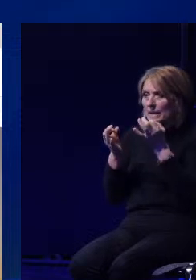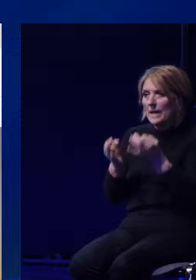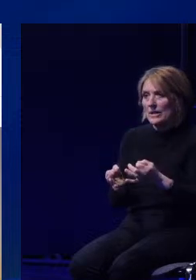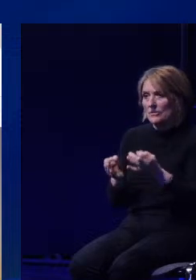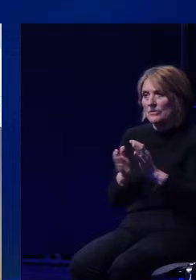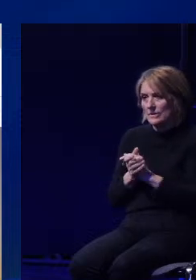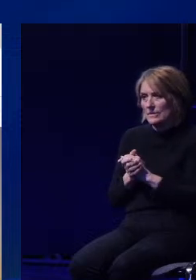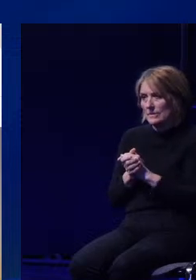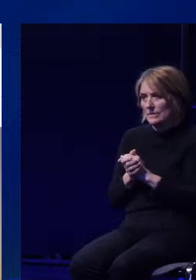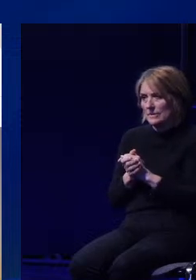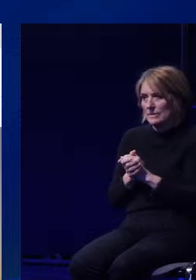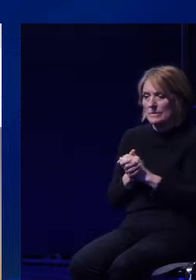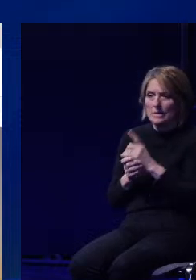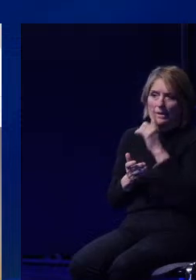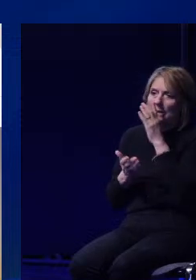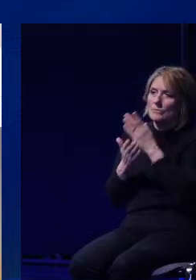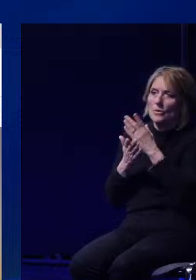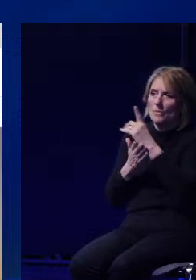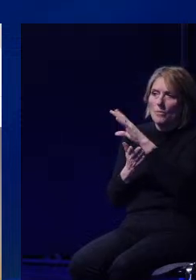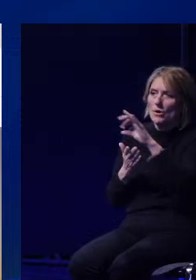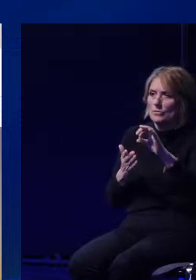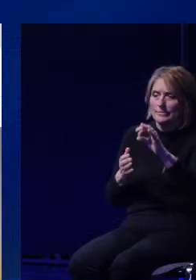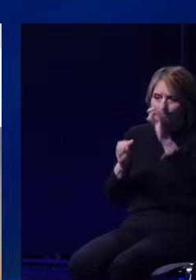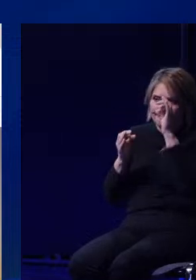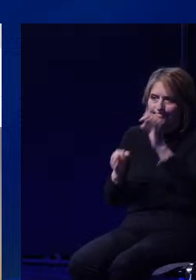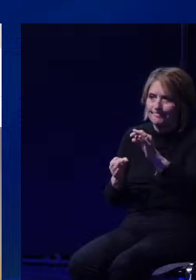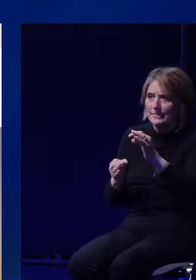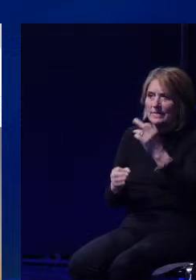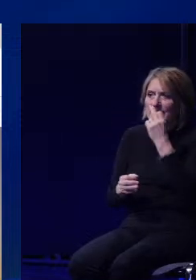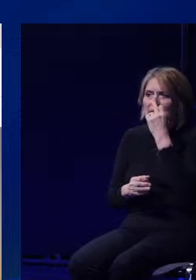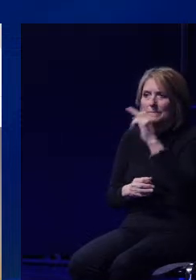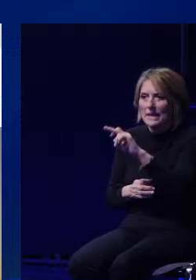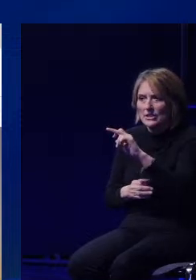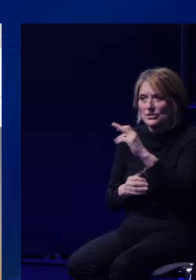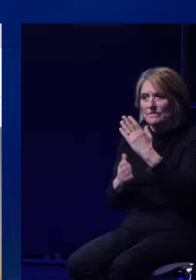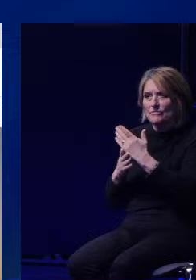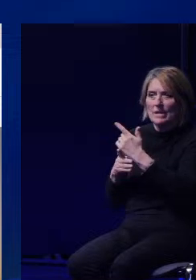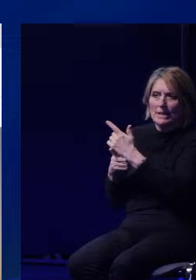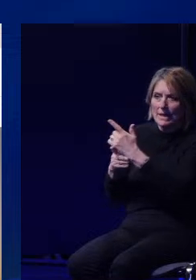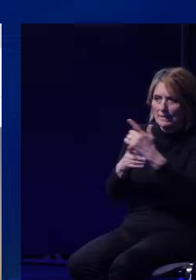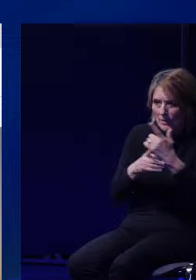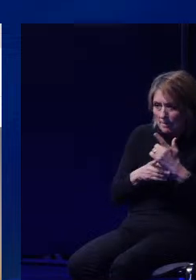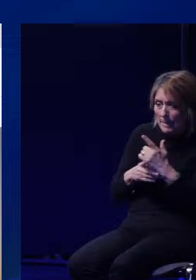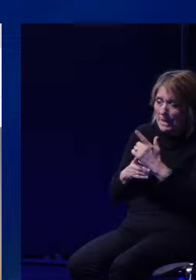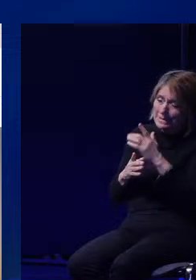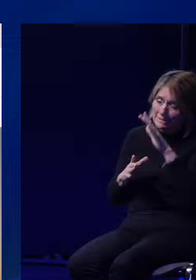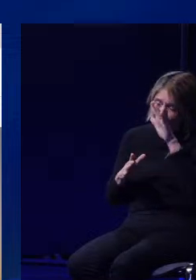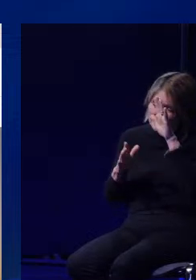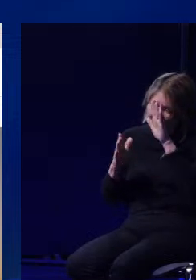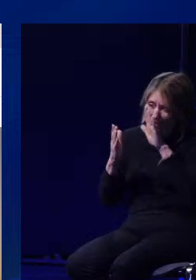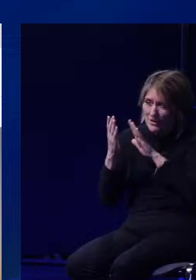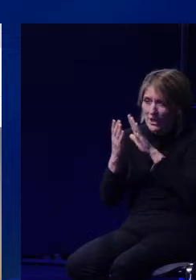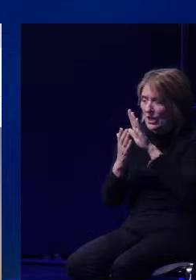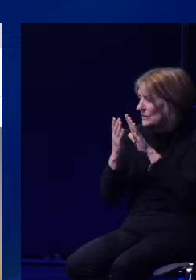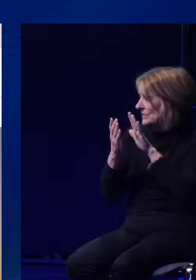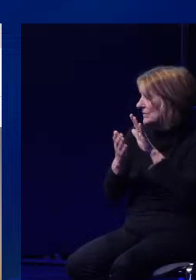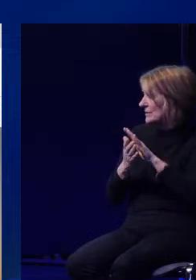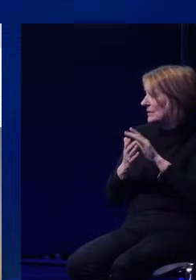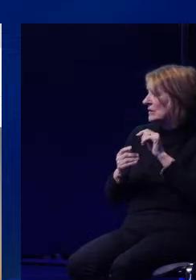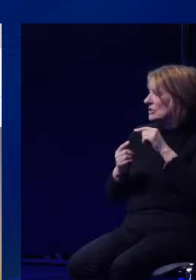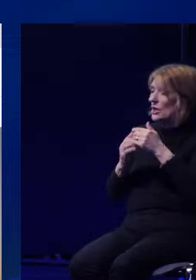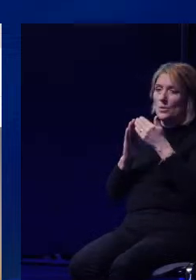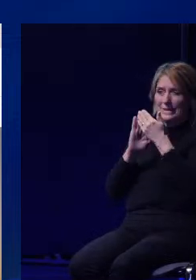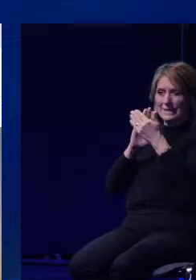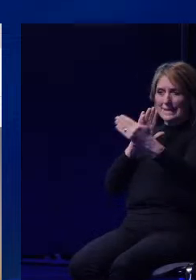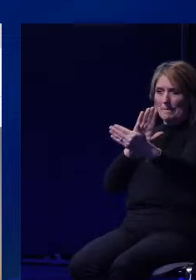going to promise 100% accurate simulations of a real-world camera, but they come pretty close. Depth of field, I would say, is